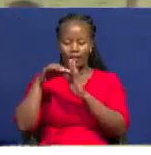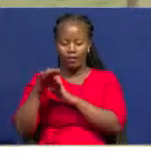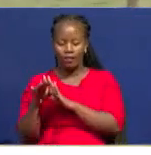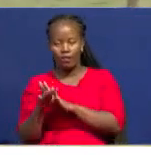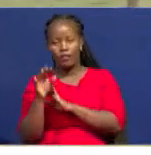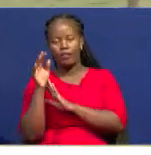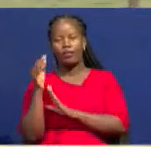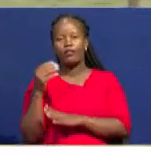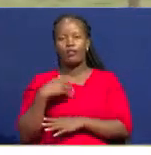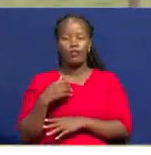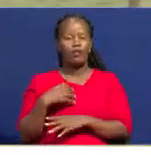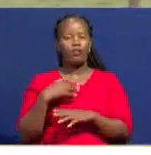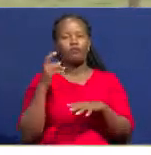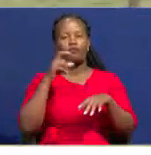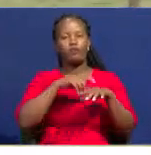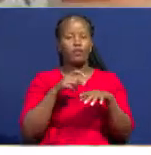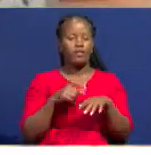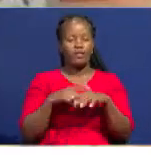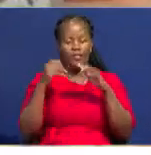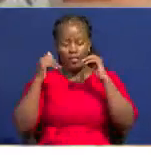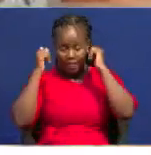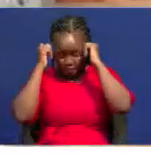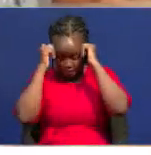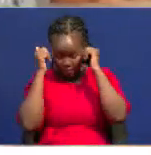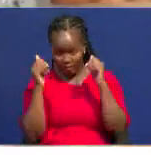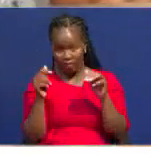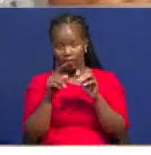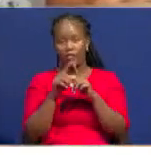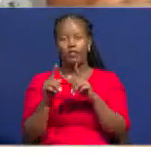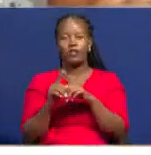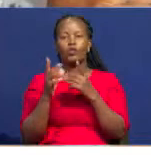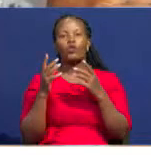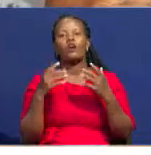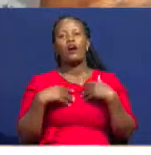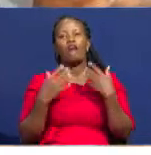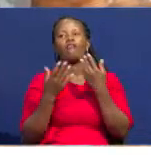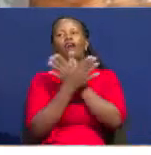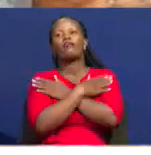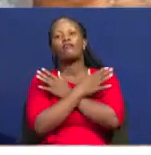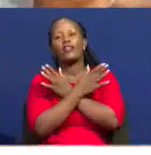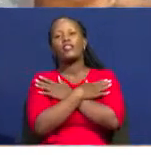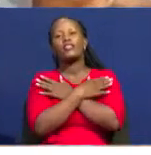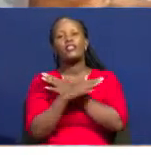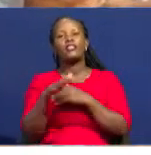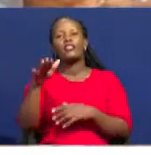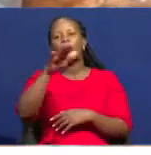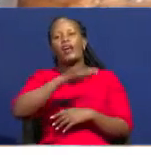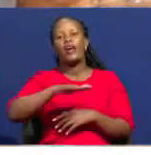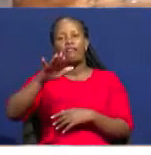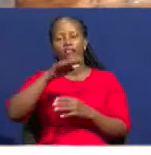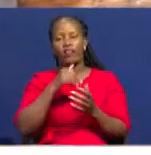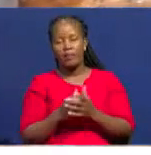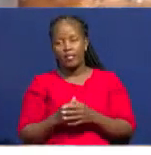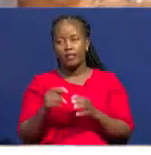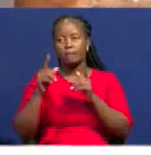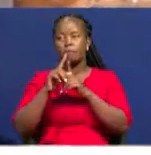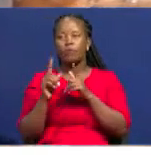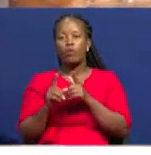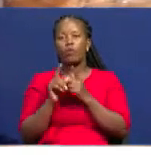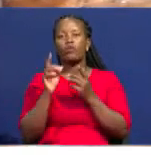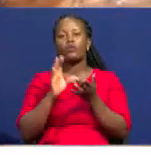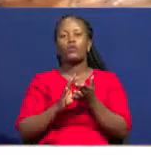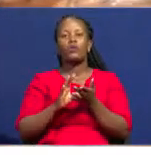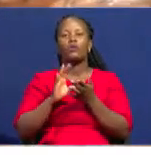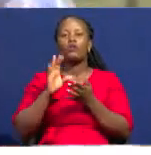products, period education and even a friendly environment. The allocation of